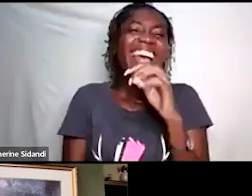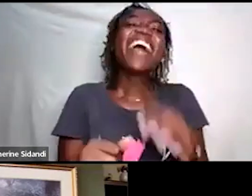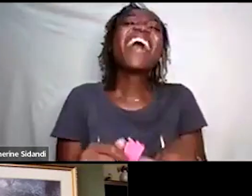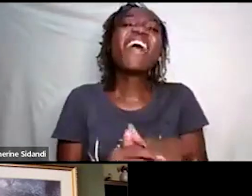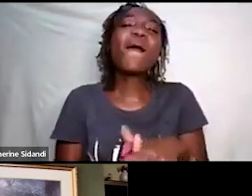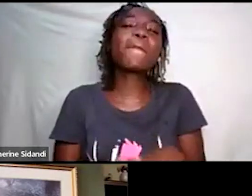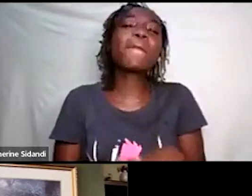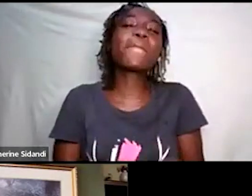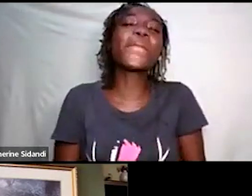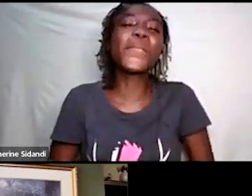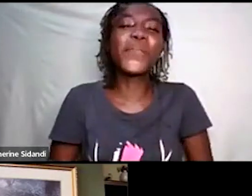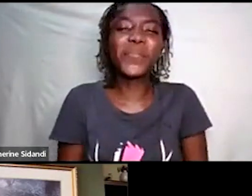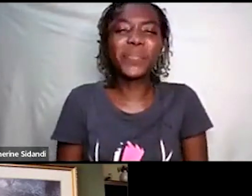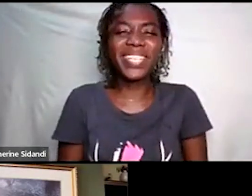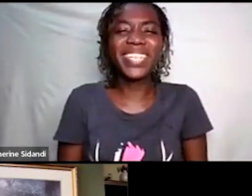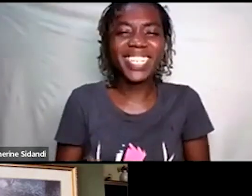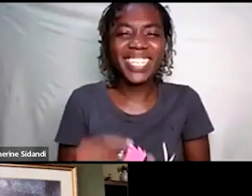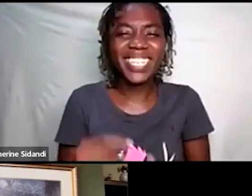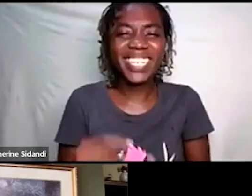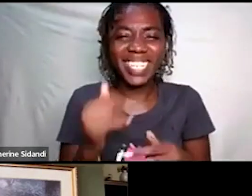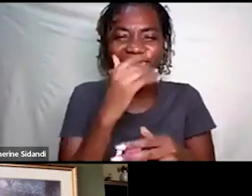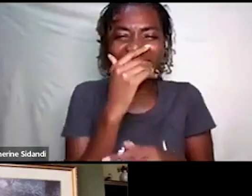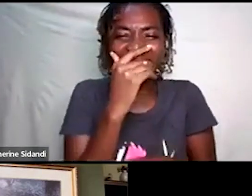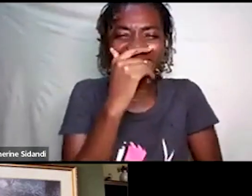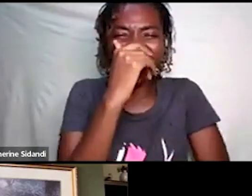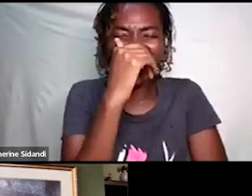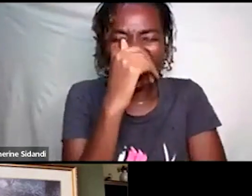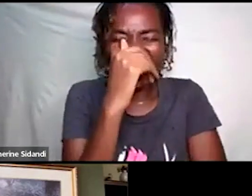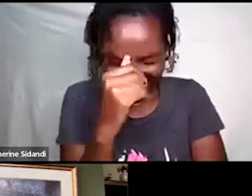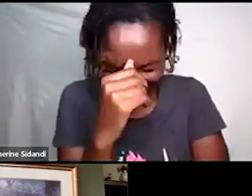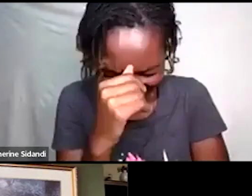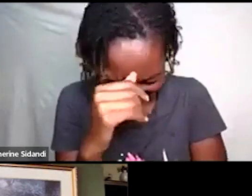Paco, I hope you have not heard that. Yeah, so